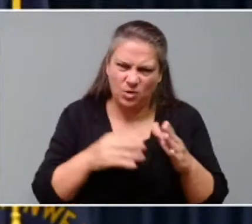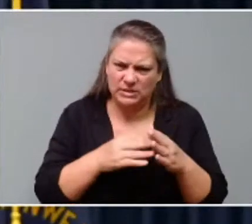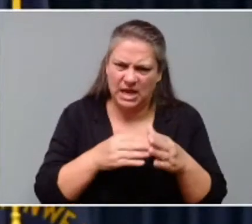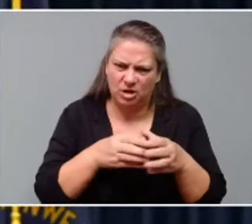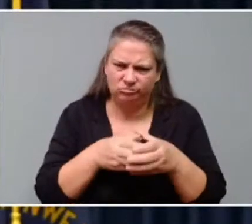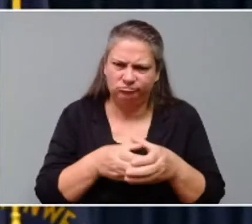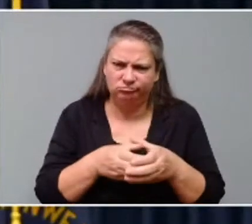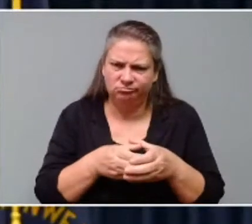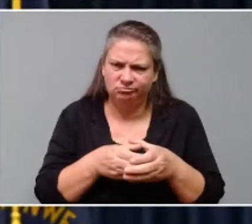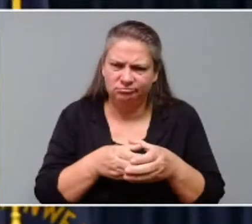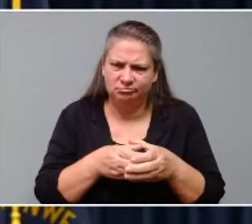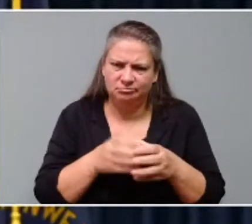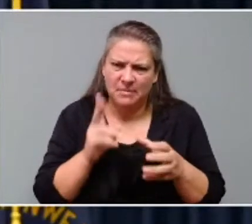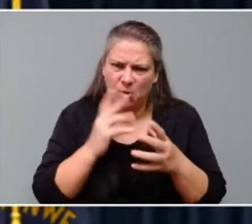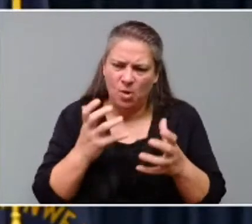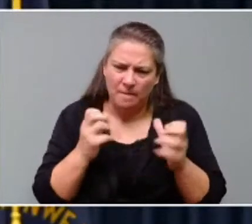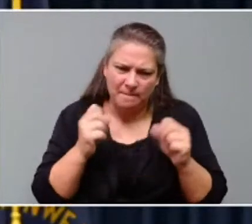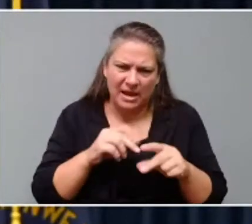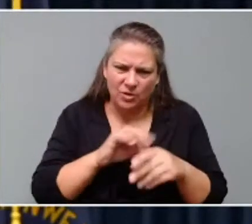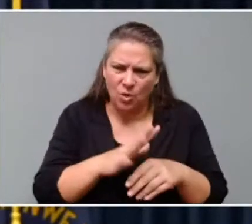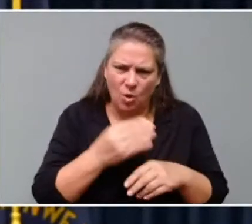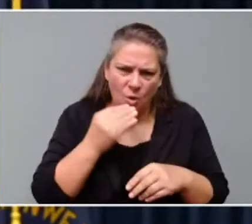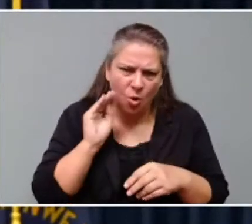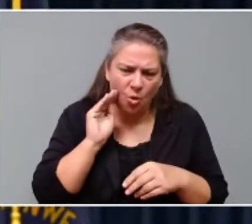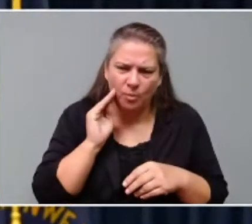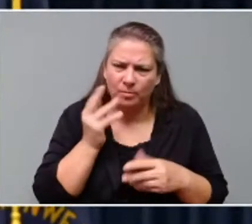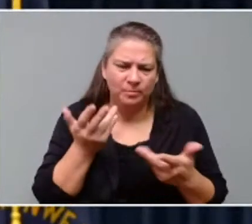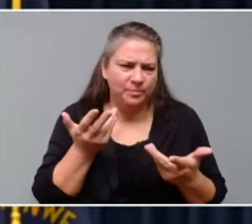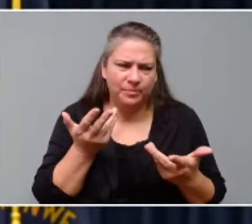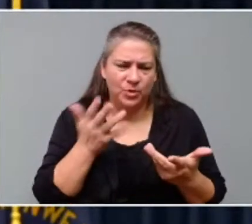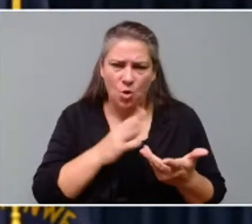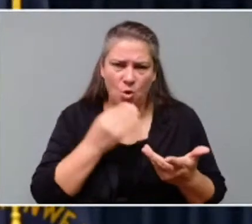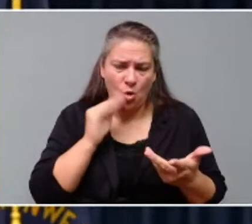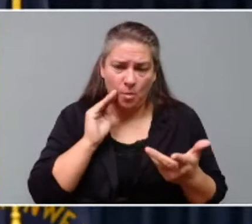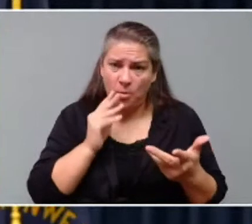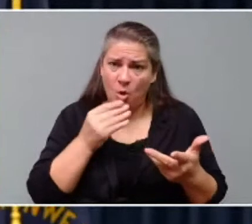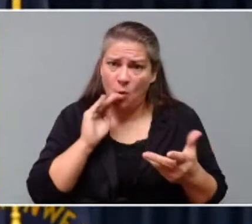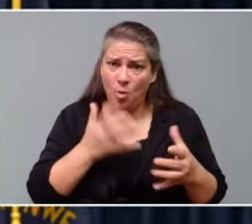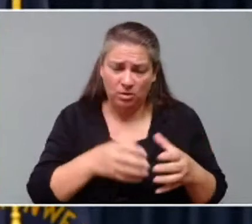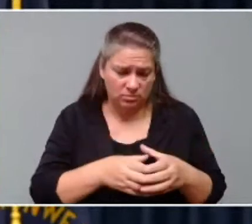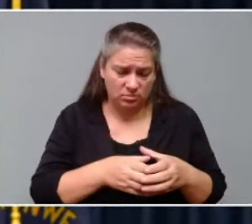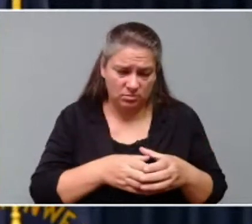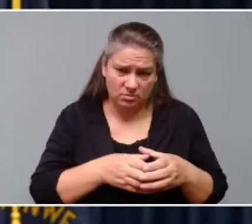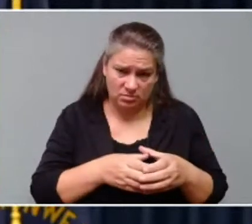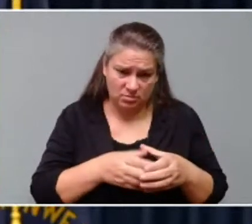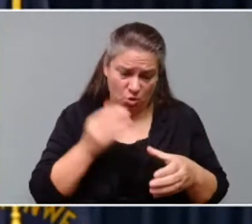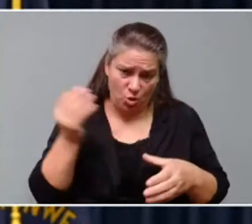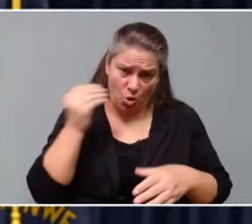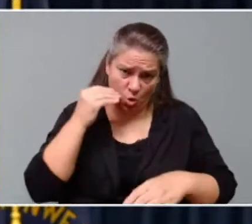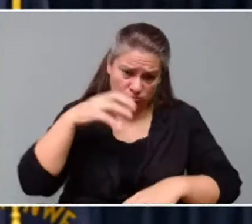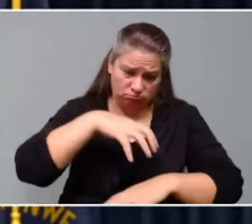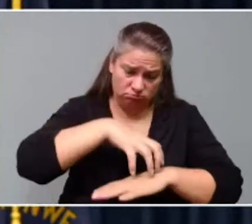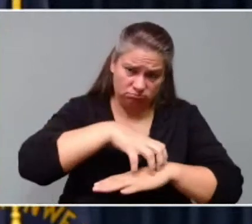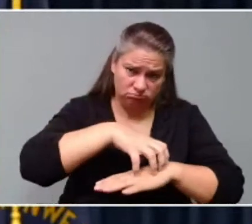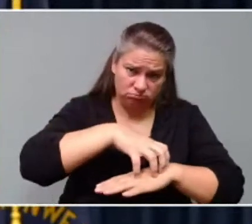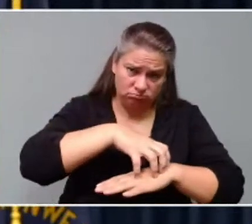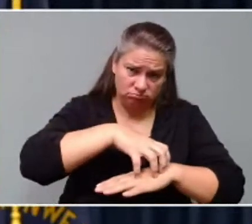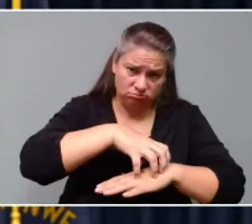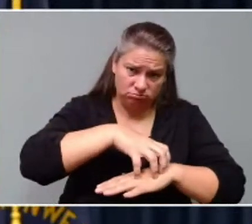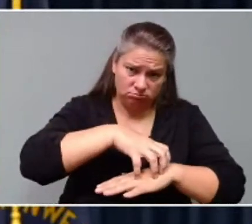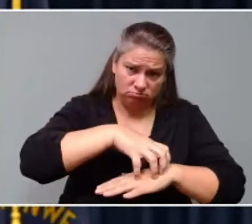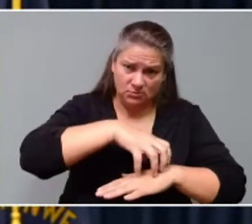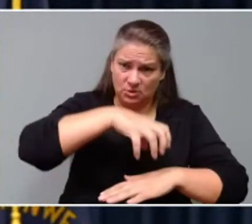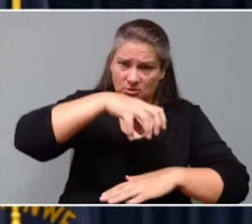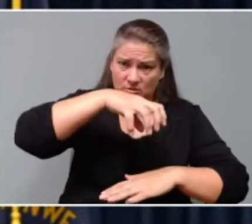people want to get back in their homes, except their homes were picked up off the foundation and dumped in front of it. I mean, red X is painted on